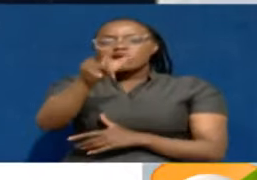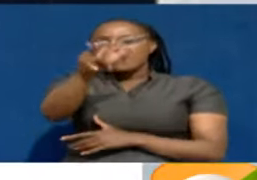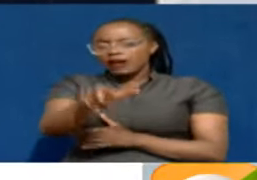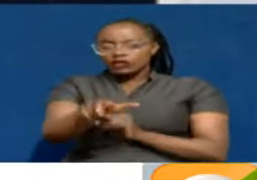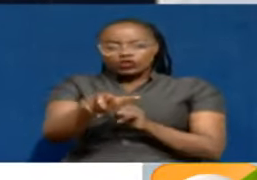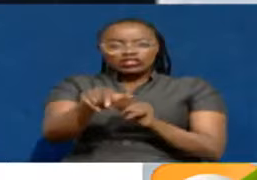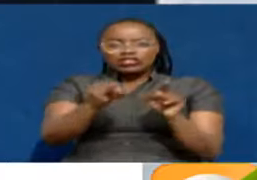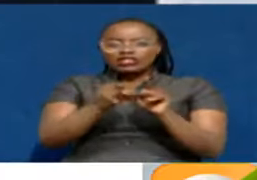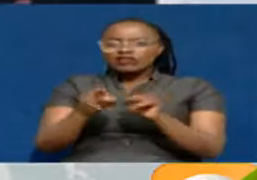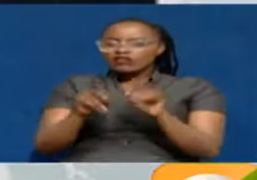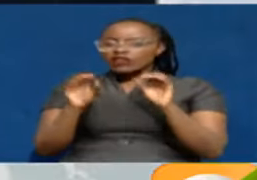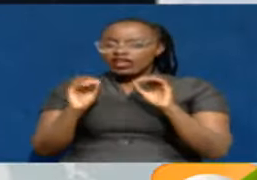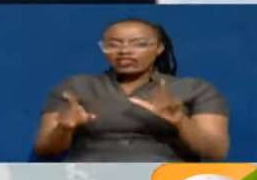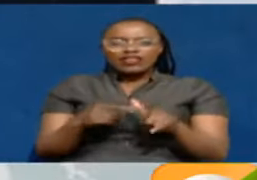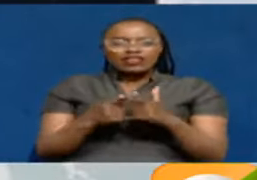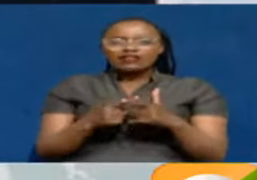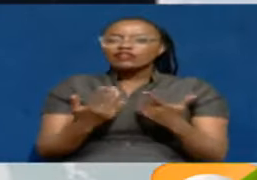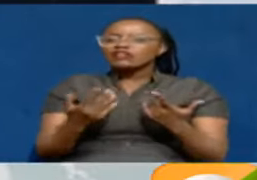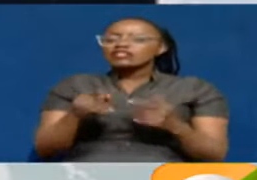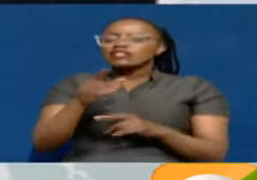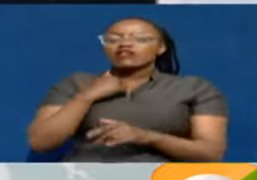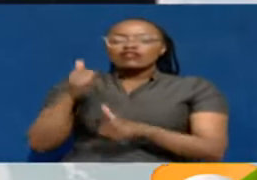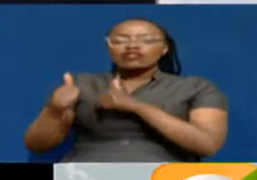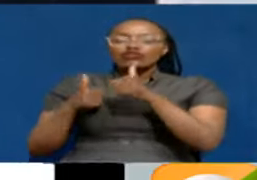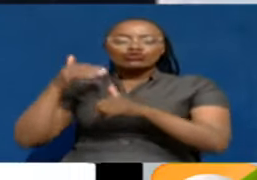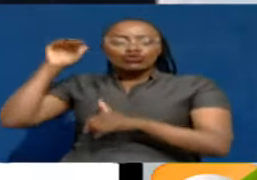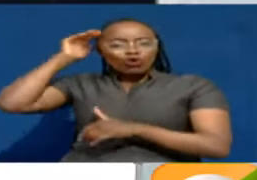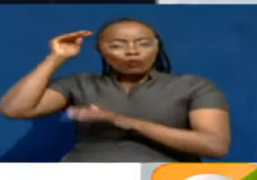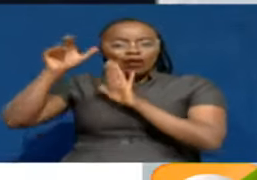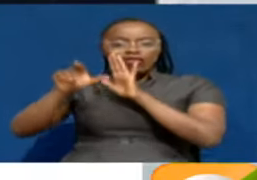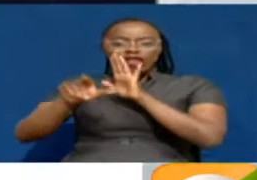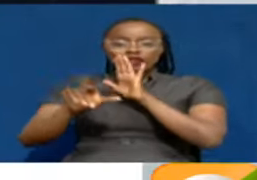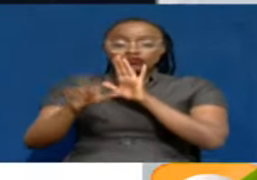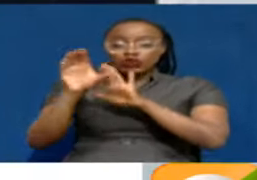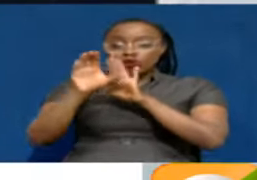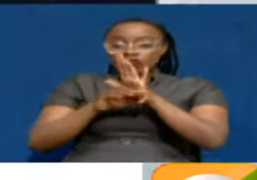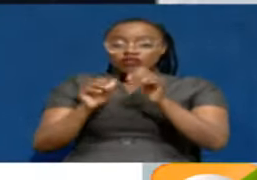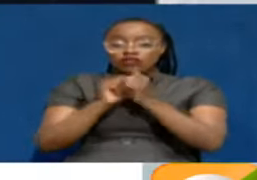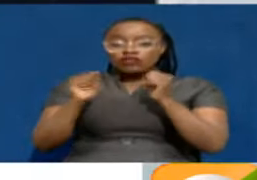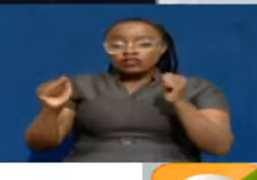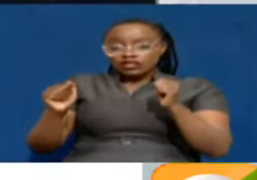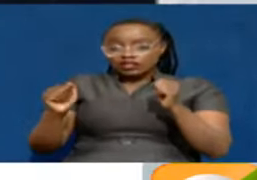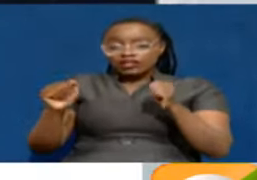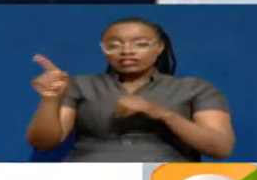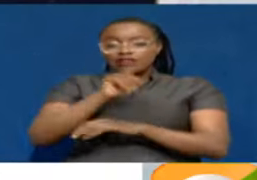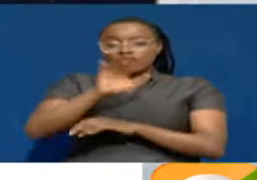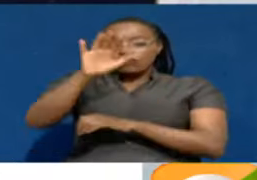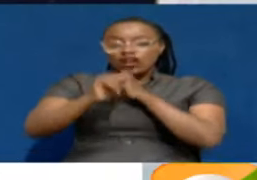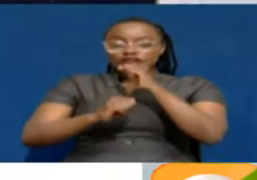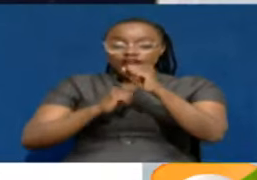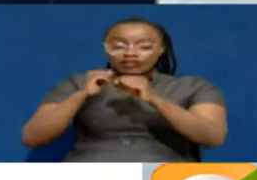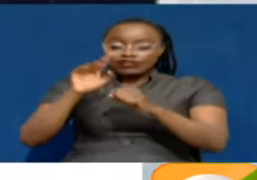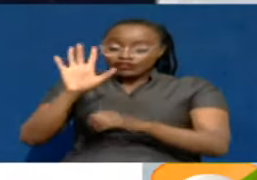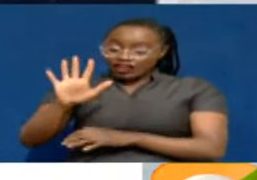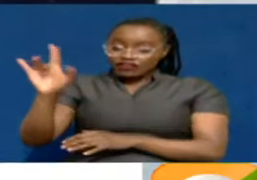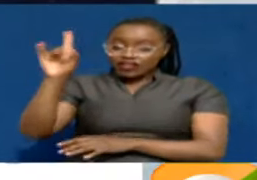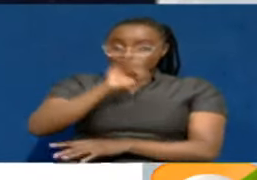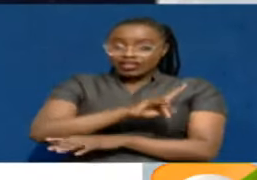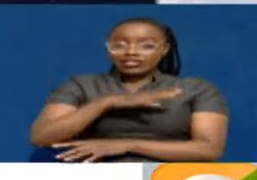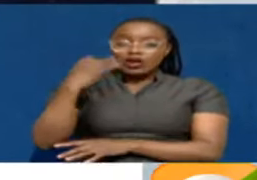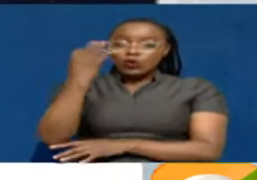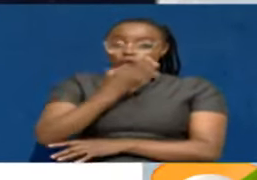is not appearing, he's in contempt, and this guy is wakamfunga for 15 months. And he was given 5 days until Wednesday night